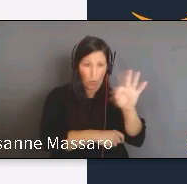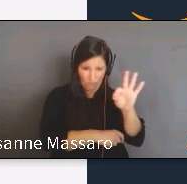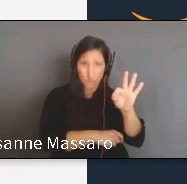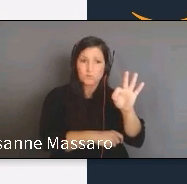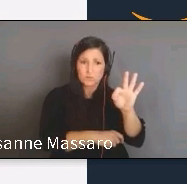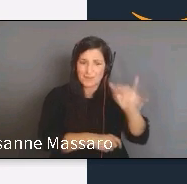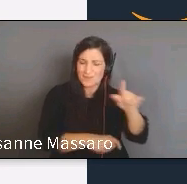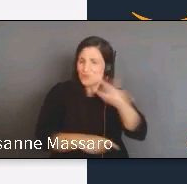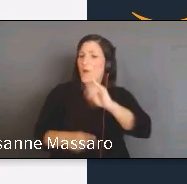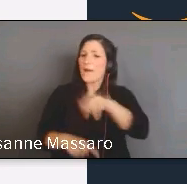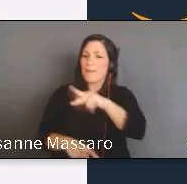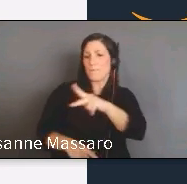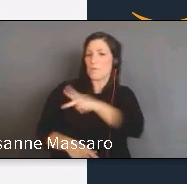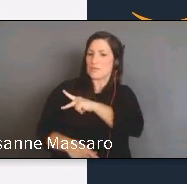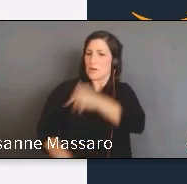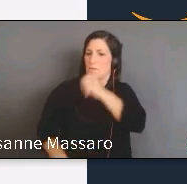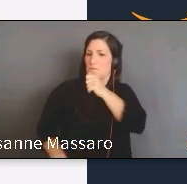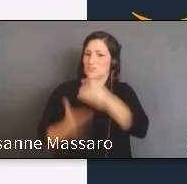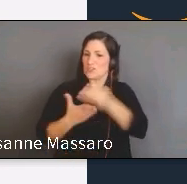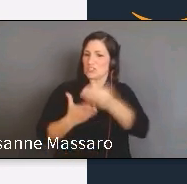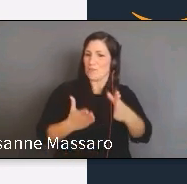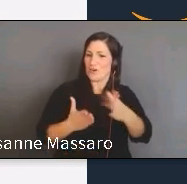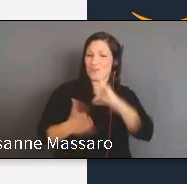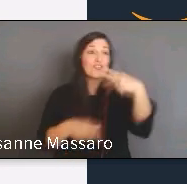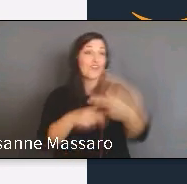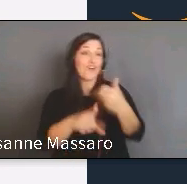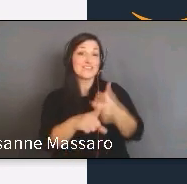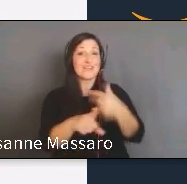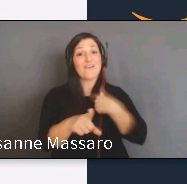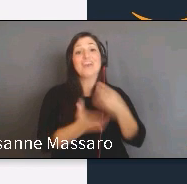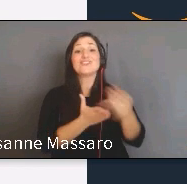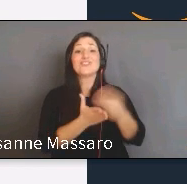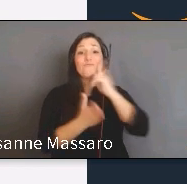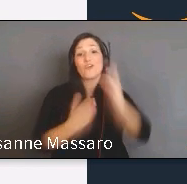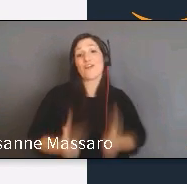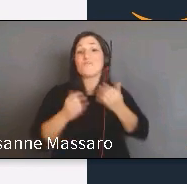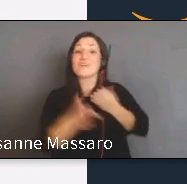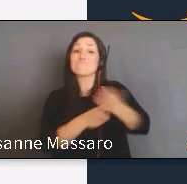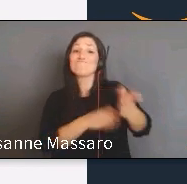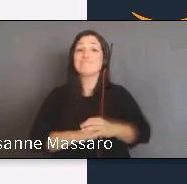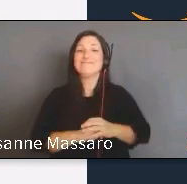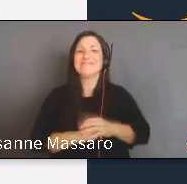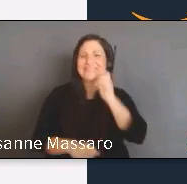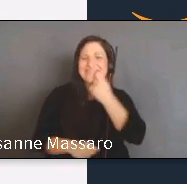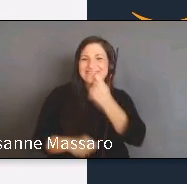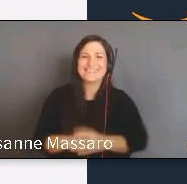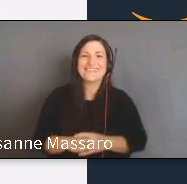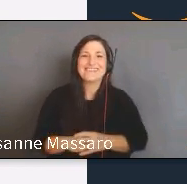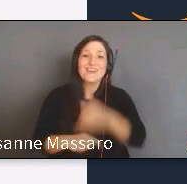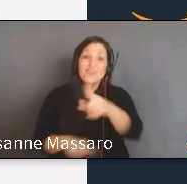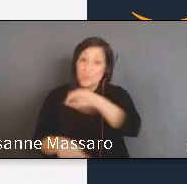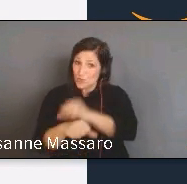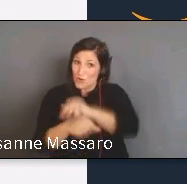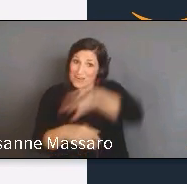super cool. You can say I shop for a living. That's what we like to say. At the Whole Foods location, you will be working inside of the store, of course,